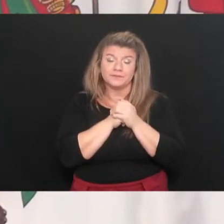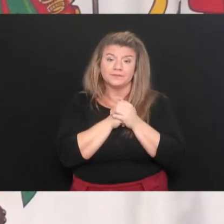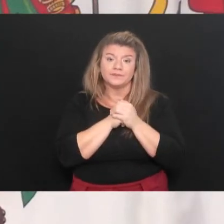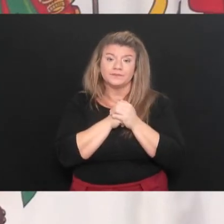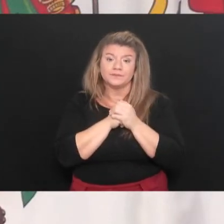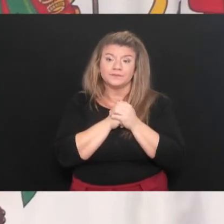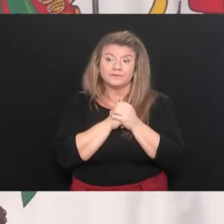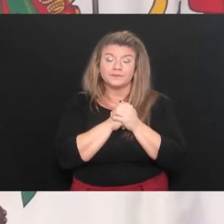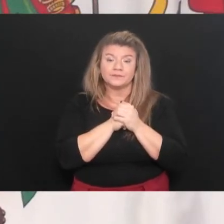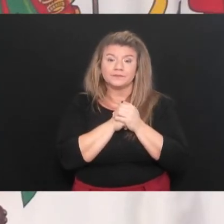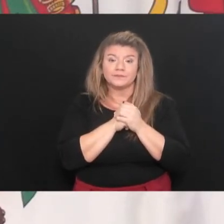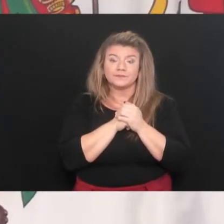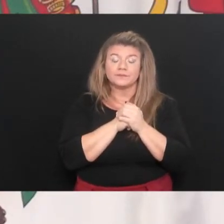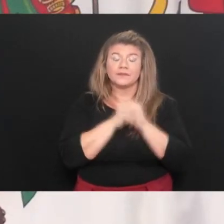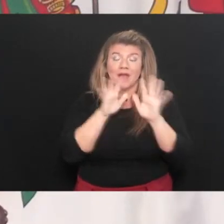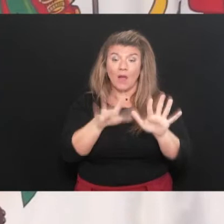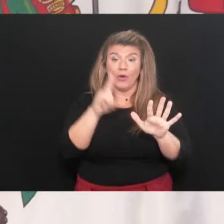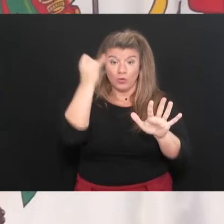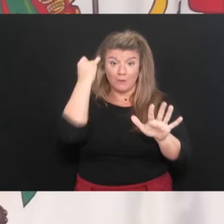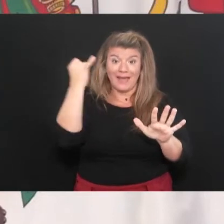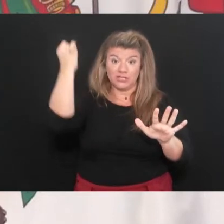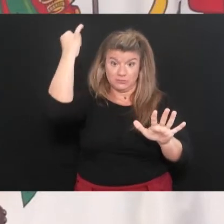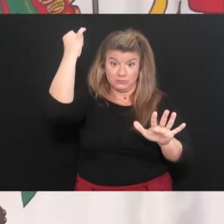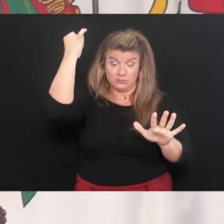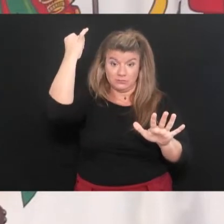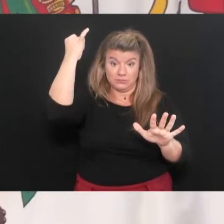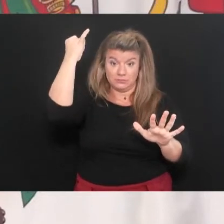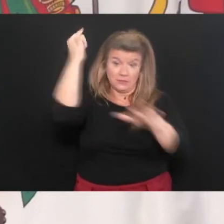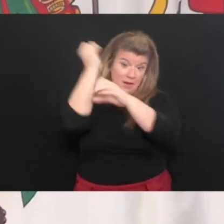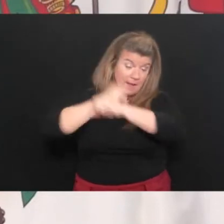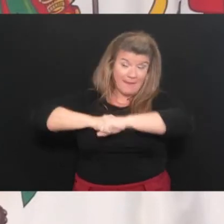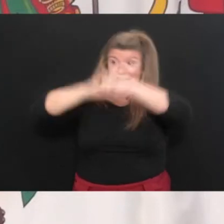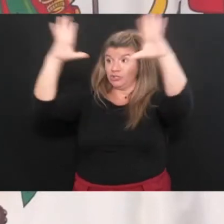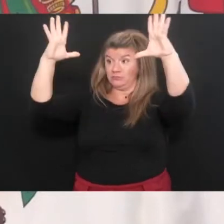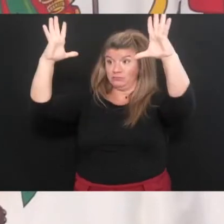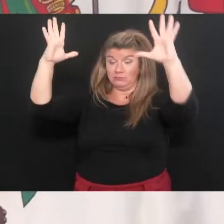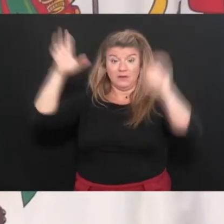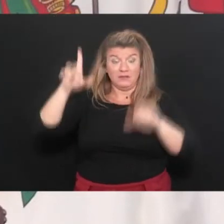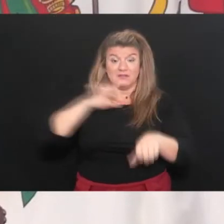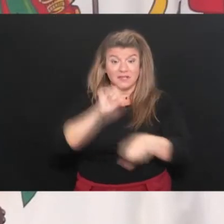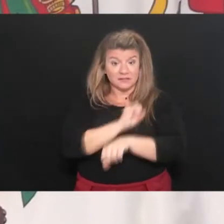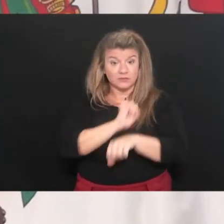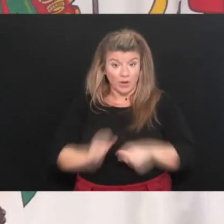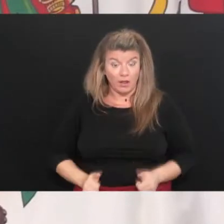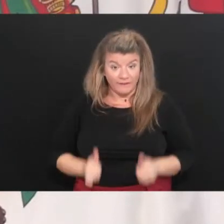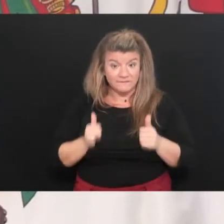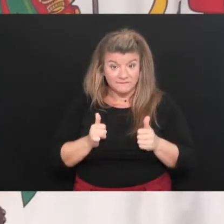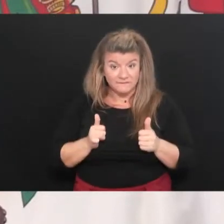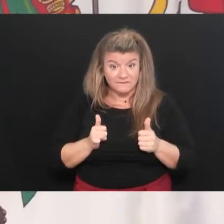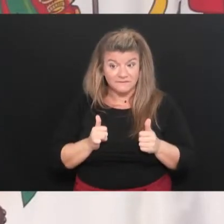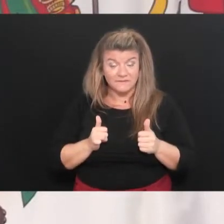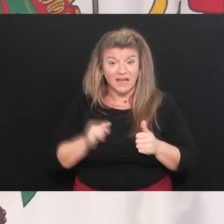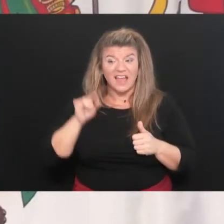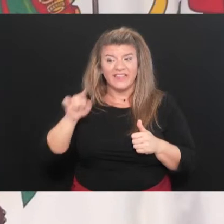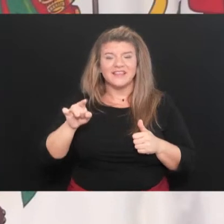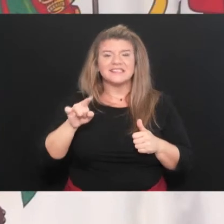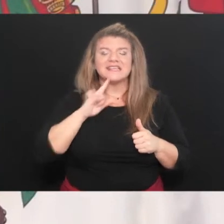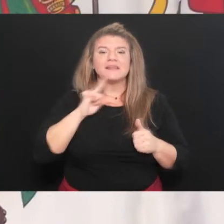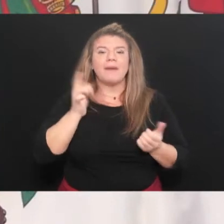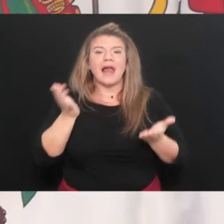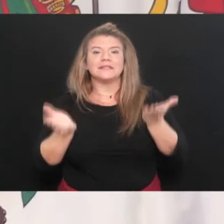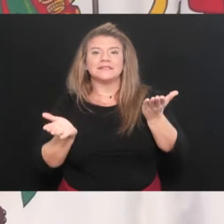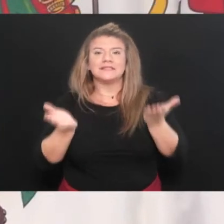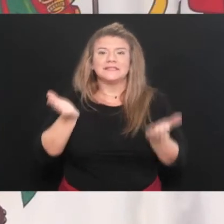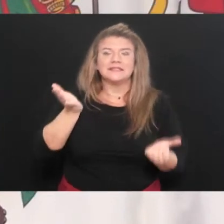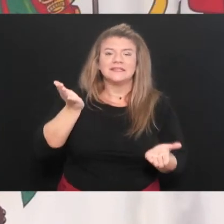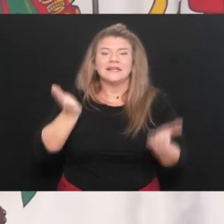I want you just imagine this, and this is real, and this is the balancing act that's going on